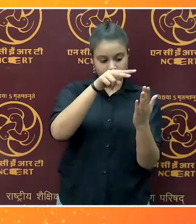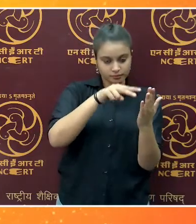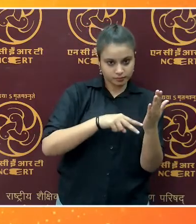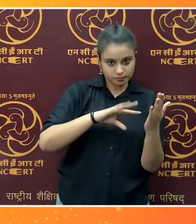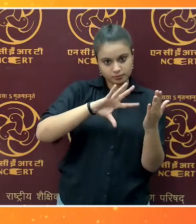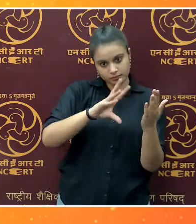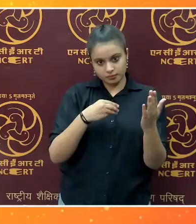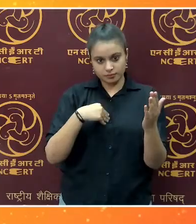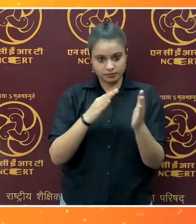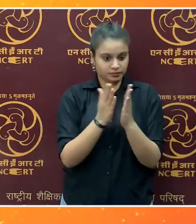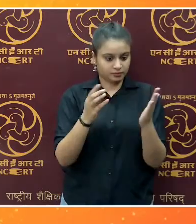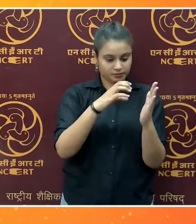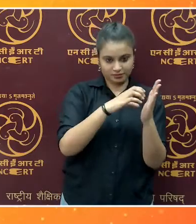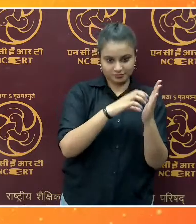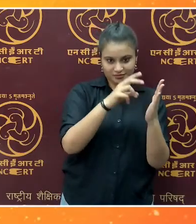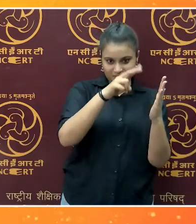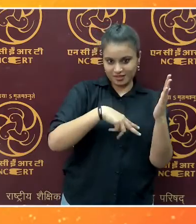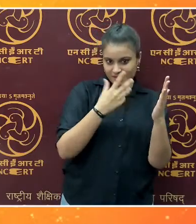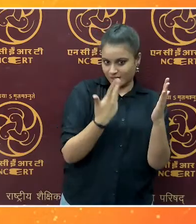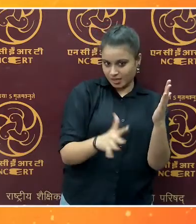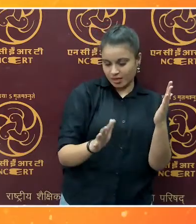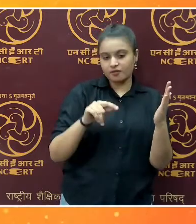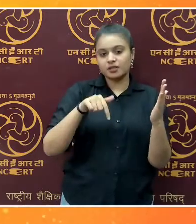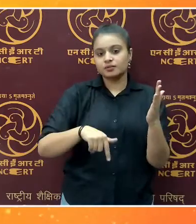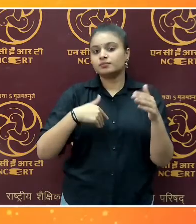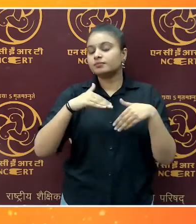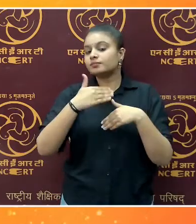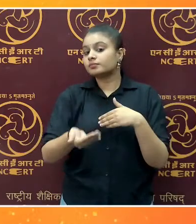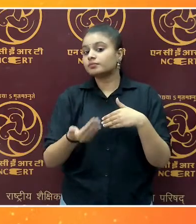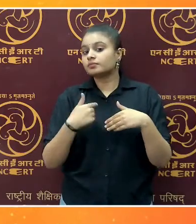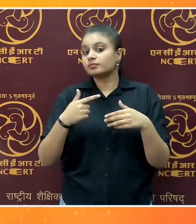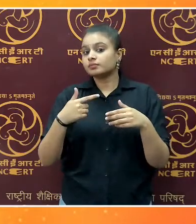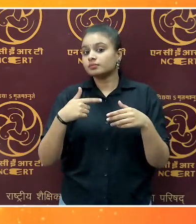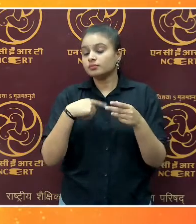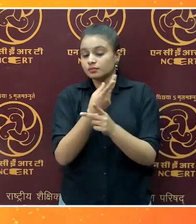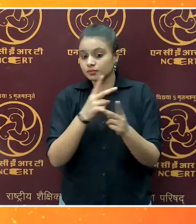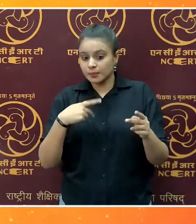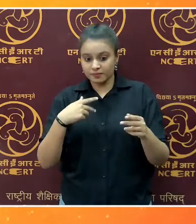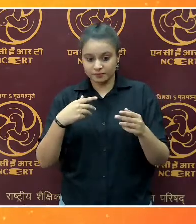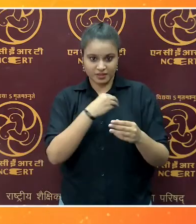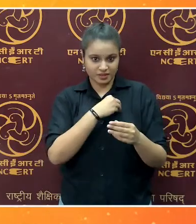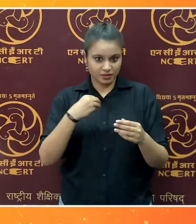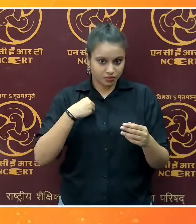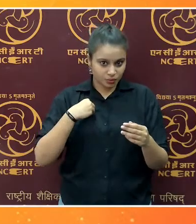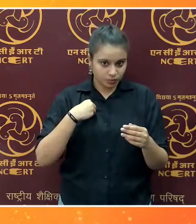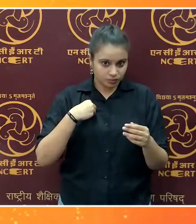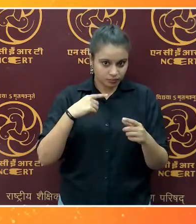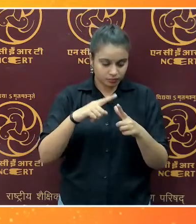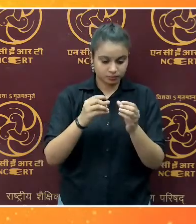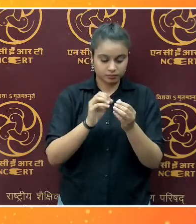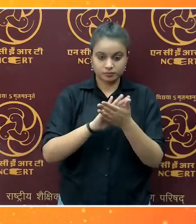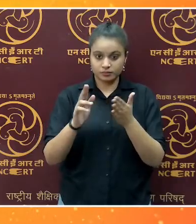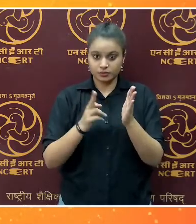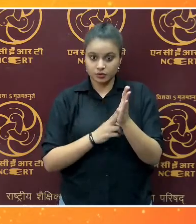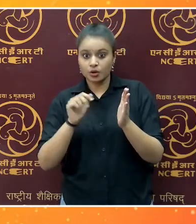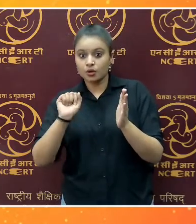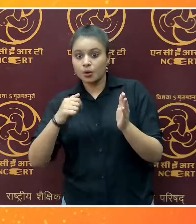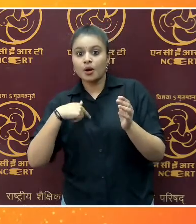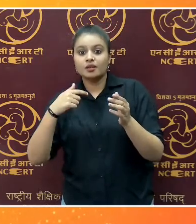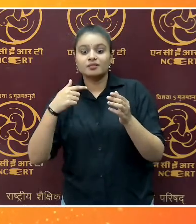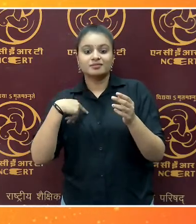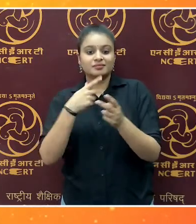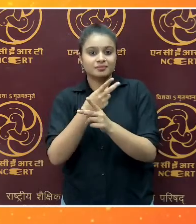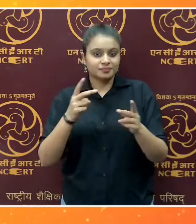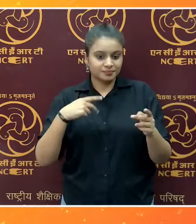our textbook. So we get introduced to Dr. John Dolittle, who is a people's doctor,